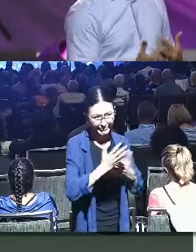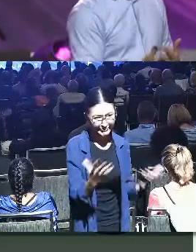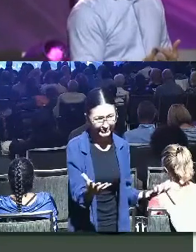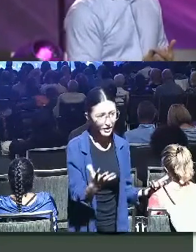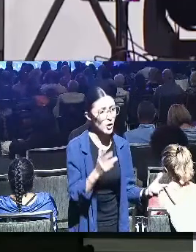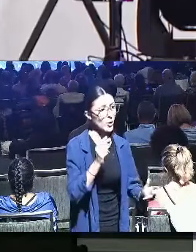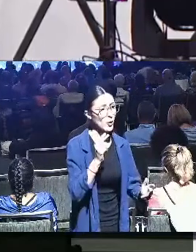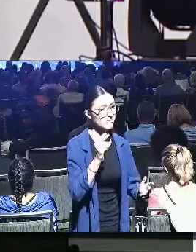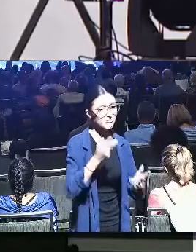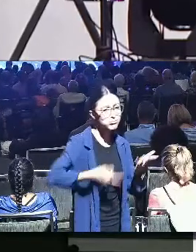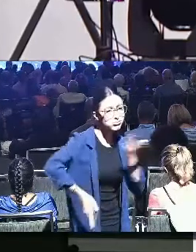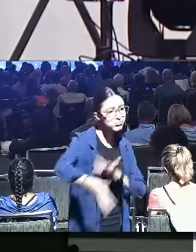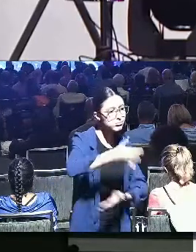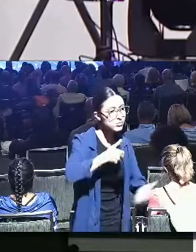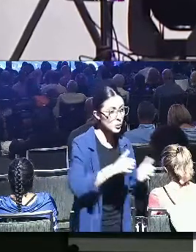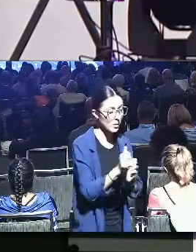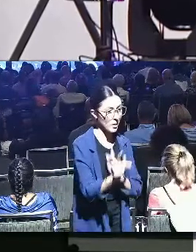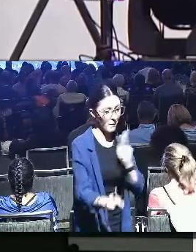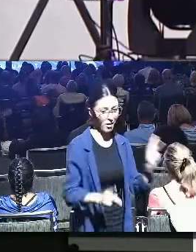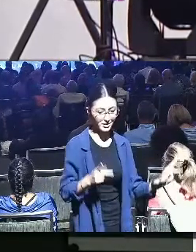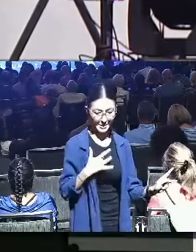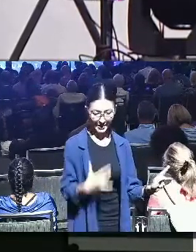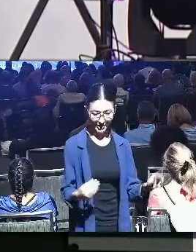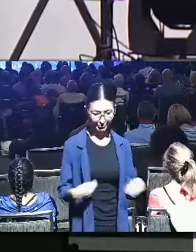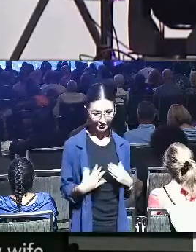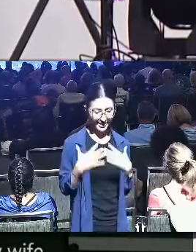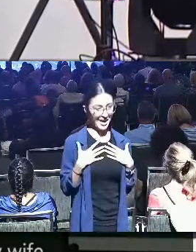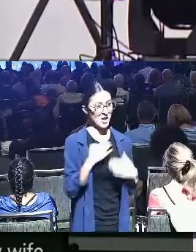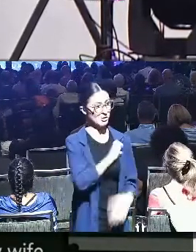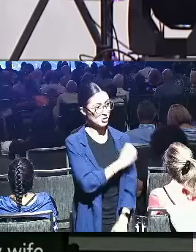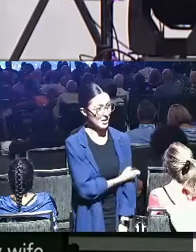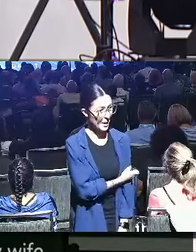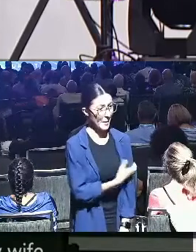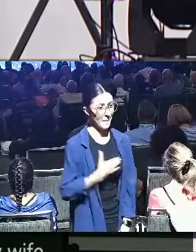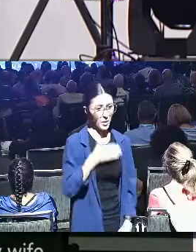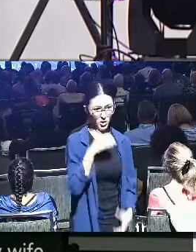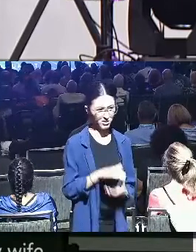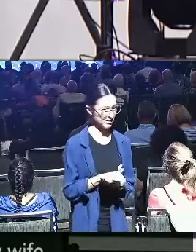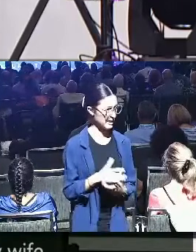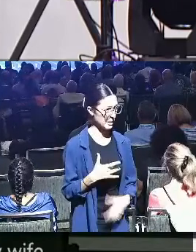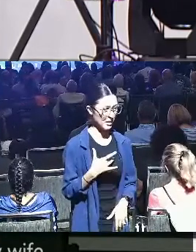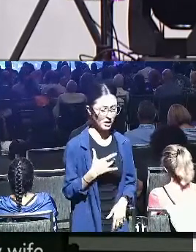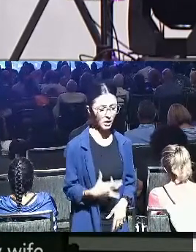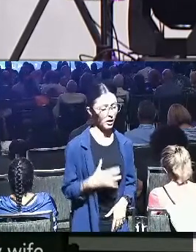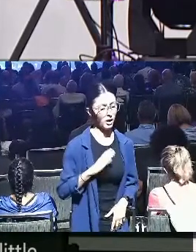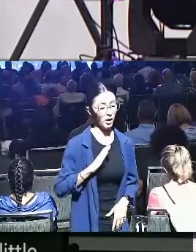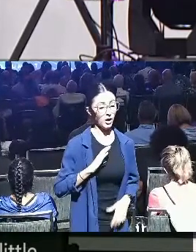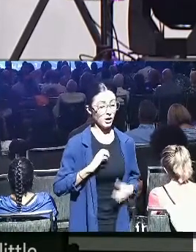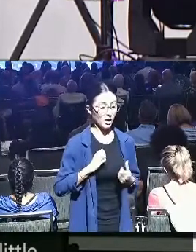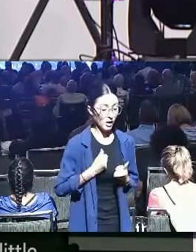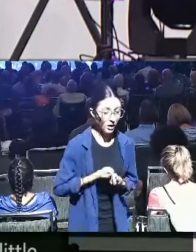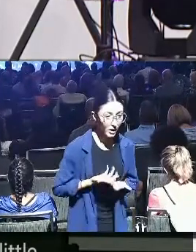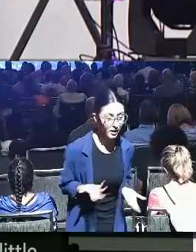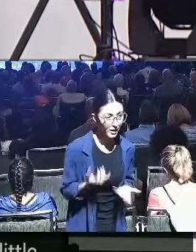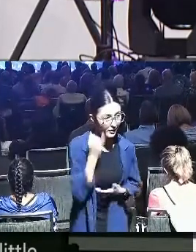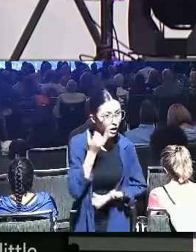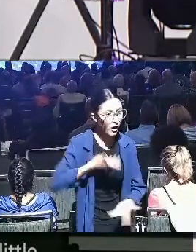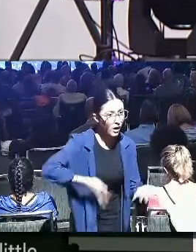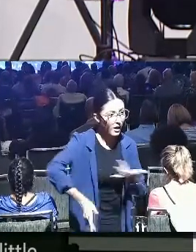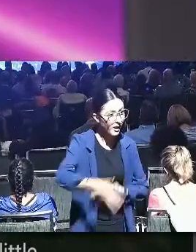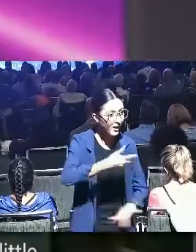beings. My wife, she gets depleted. The longer she would stand up here, her little energy bar would keep going down, down, down. Mine just goes